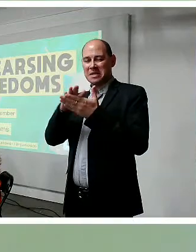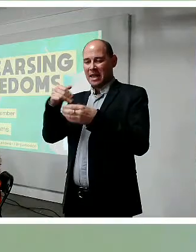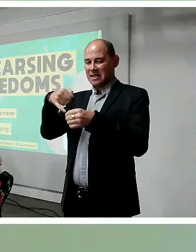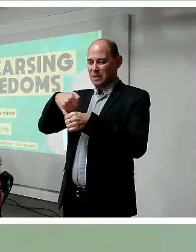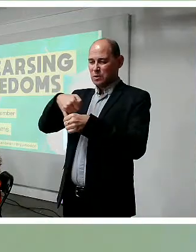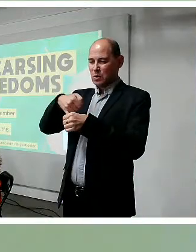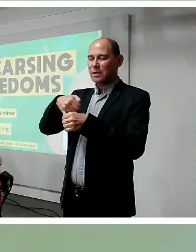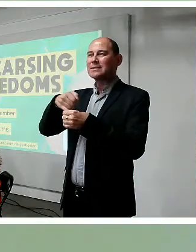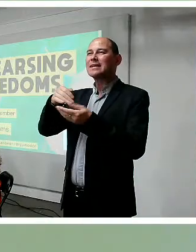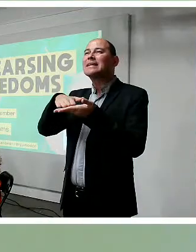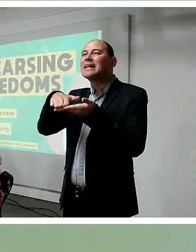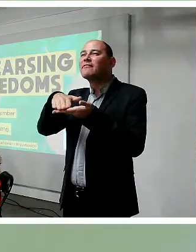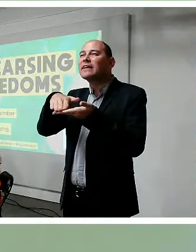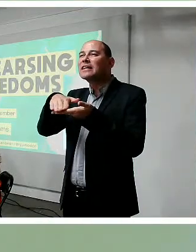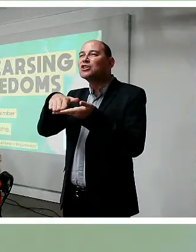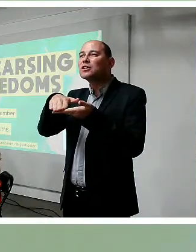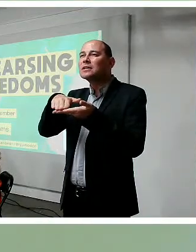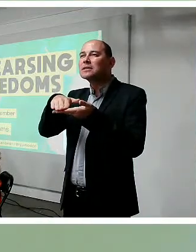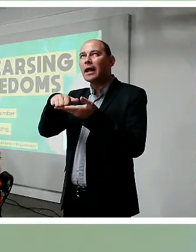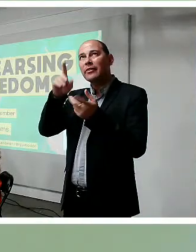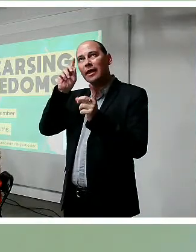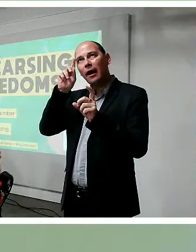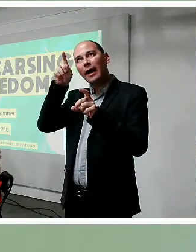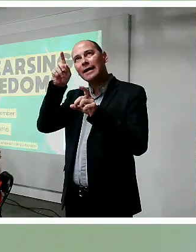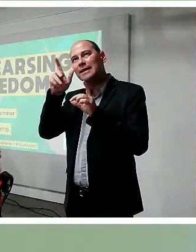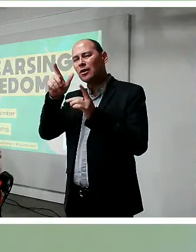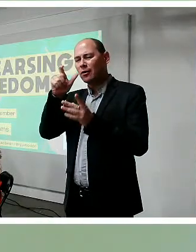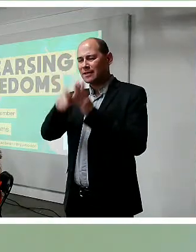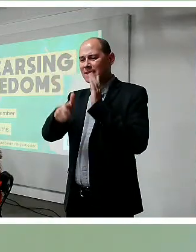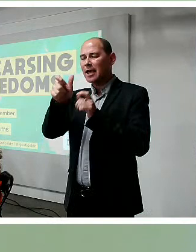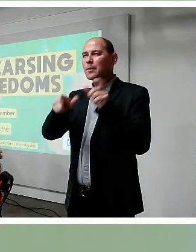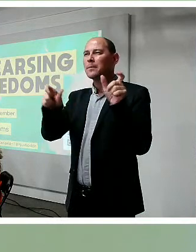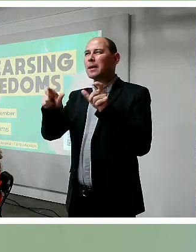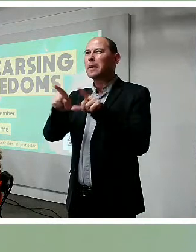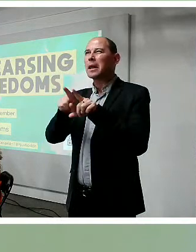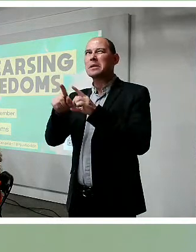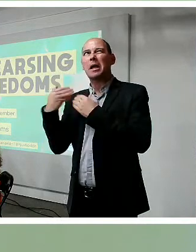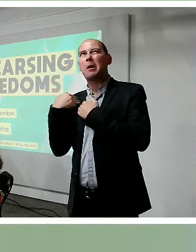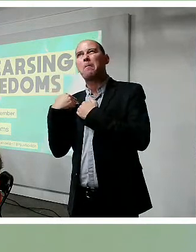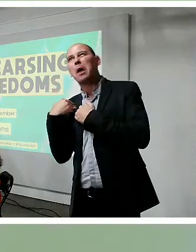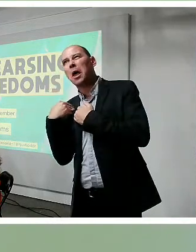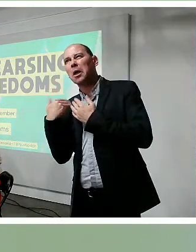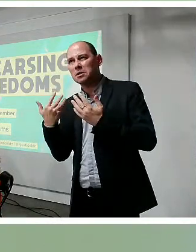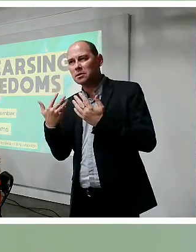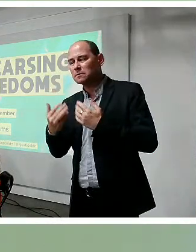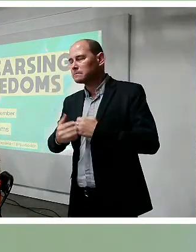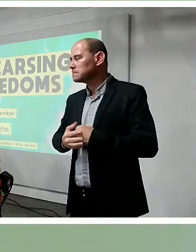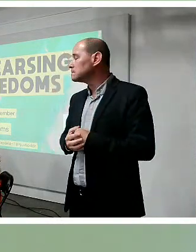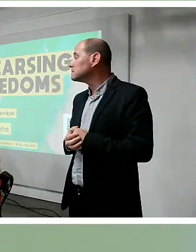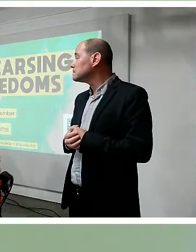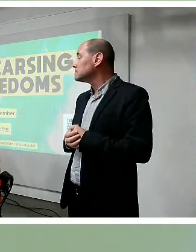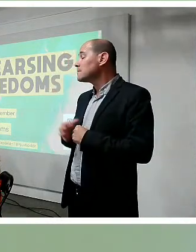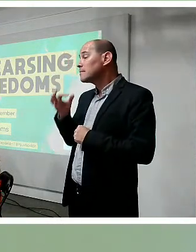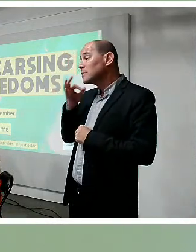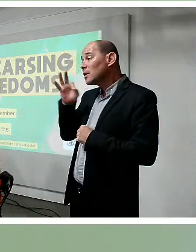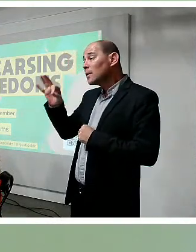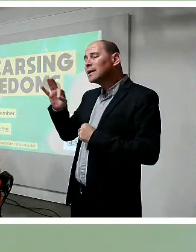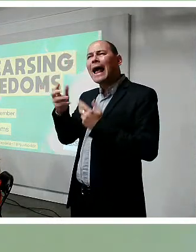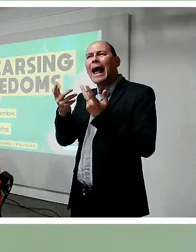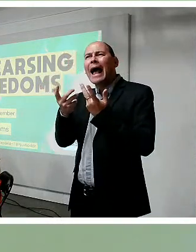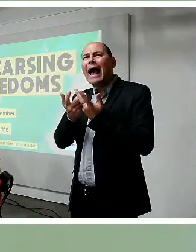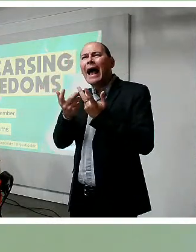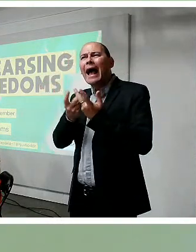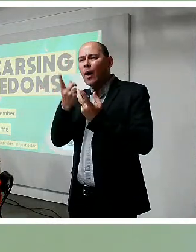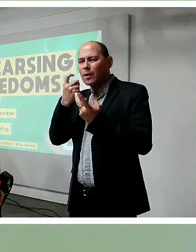and ideas of disabled folks as burdens, for example. So the question that we have for you is, how can